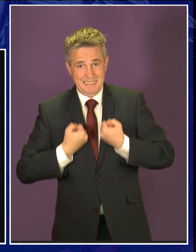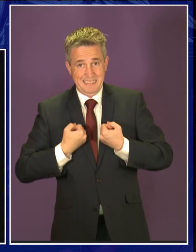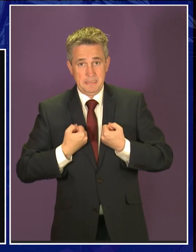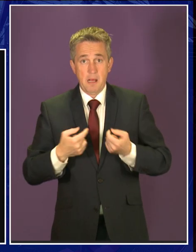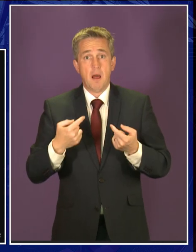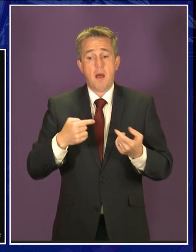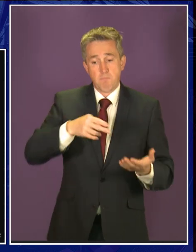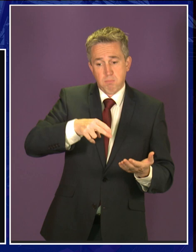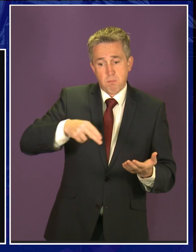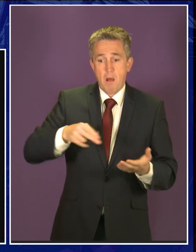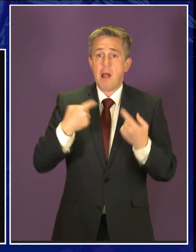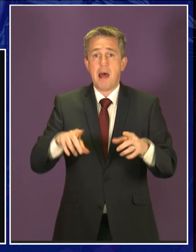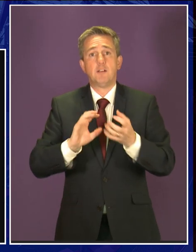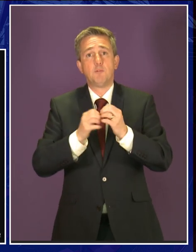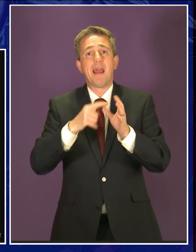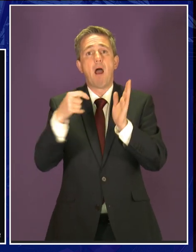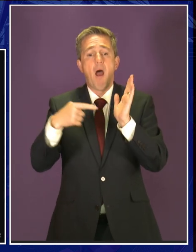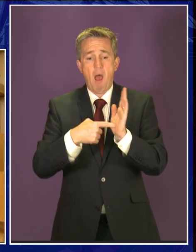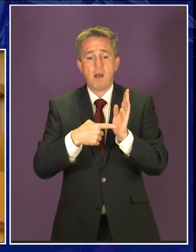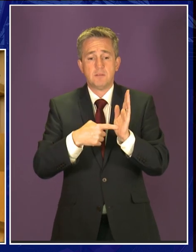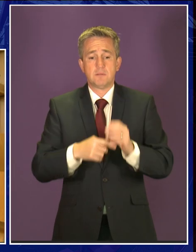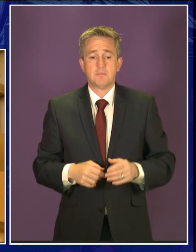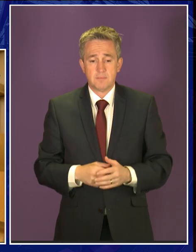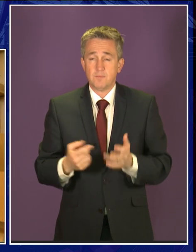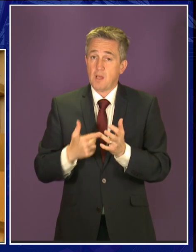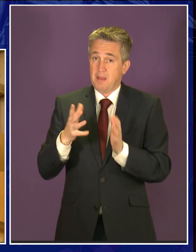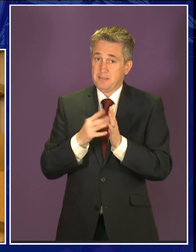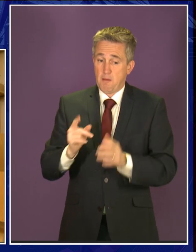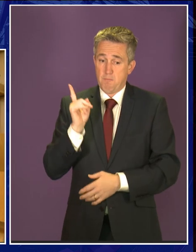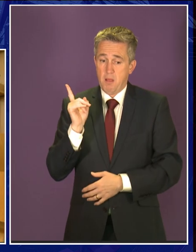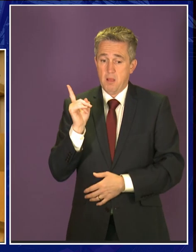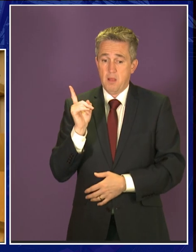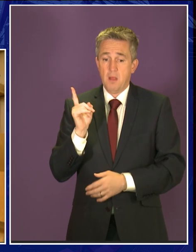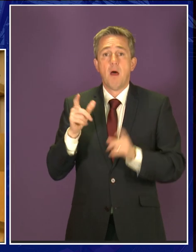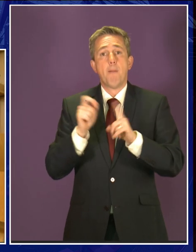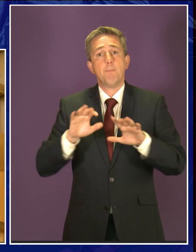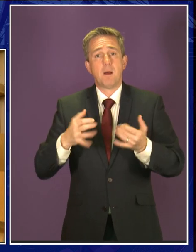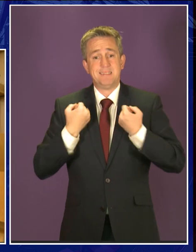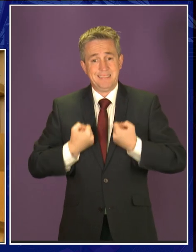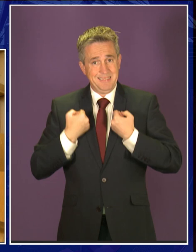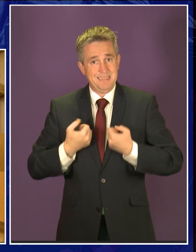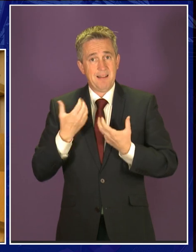which I think is incredible. And just one other one is this man with Parkinson's disease,